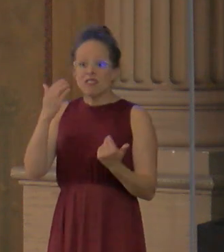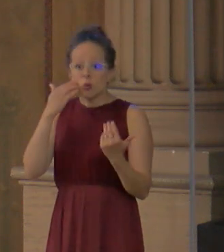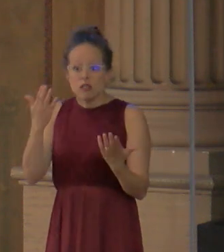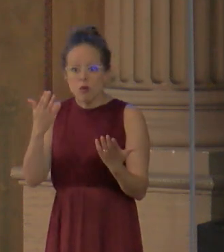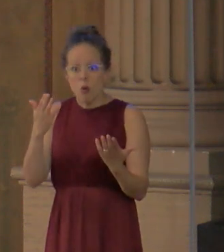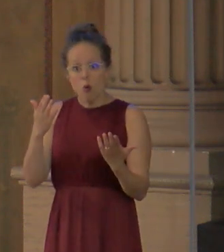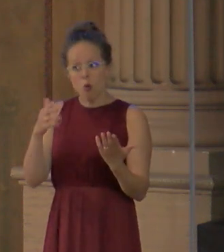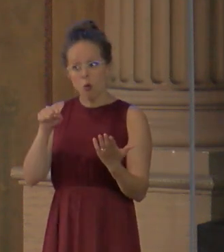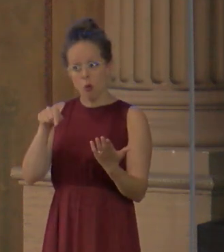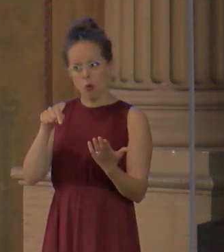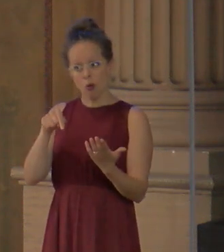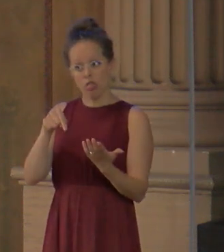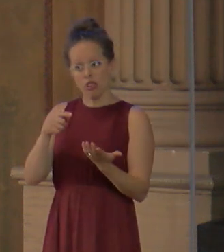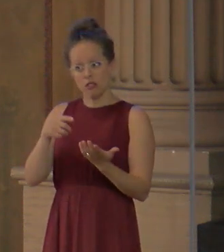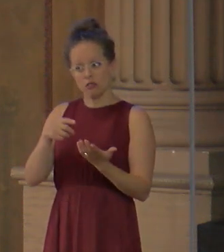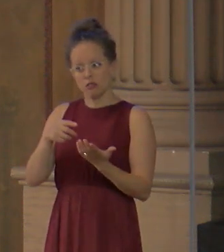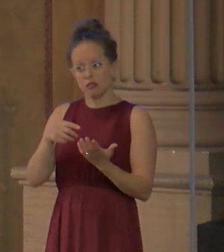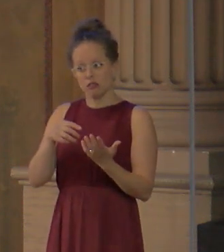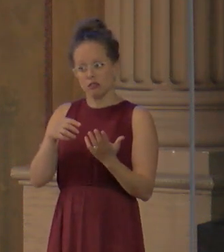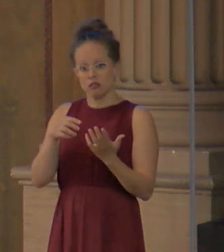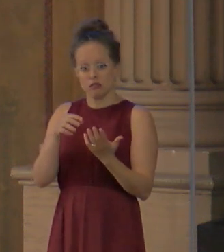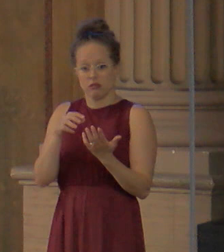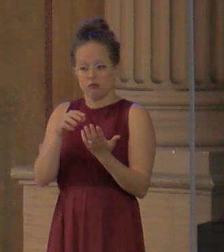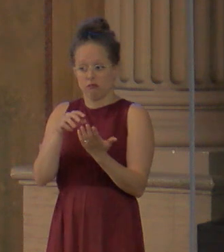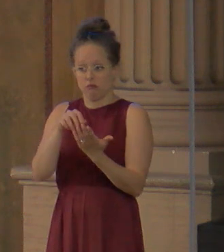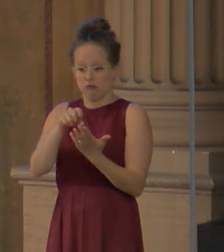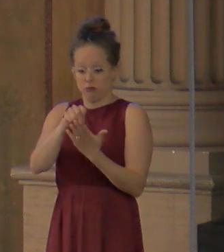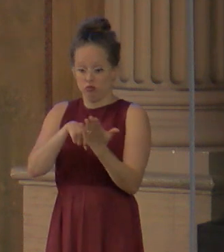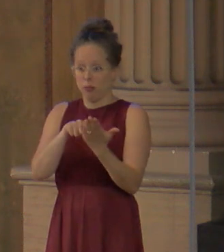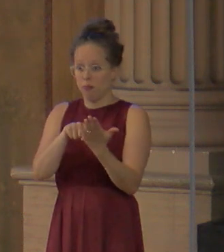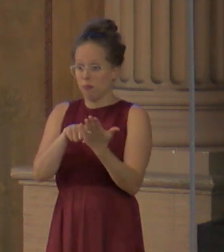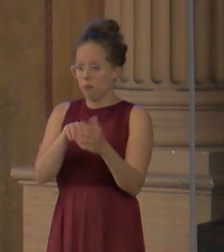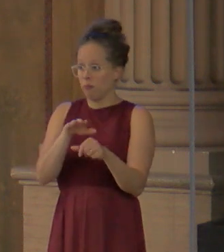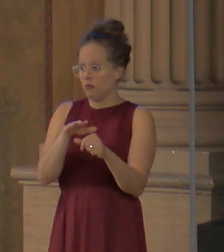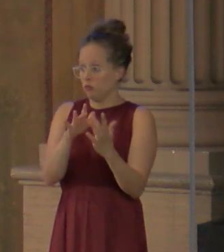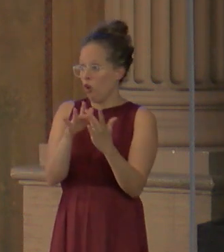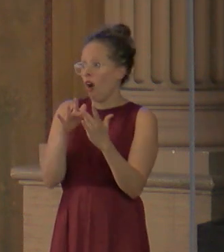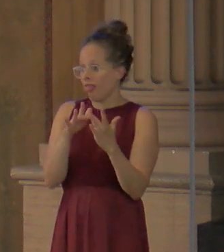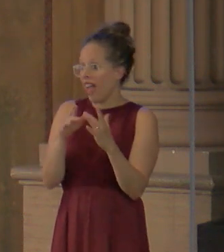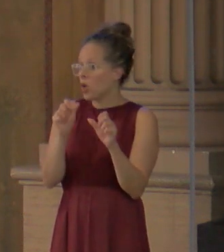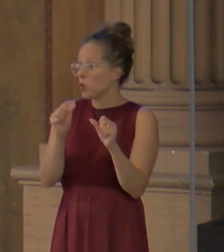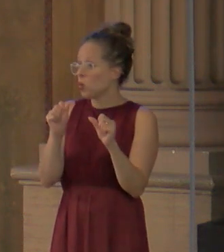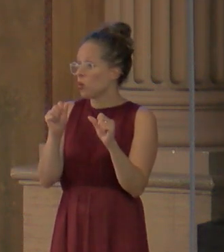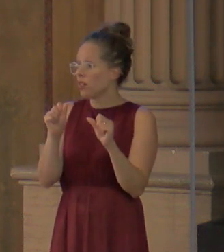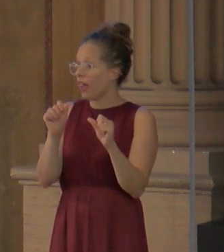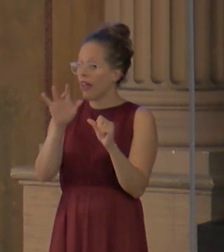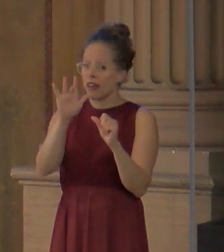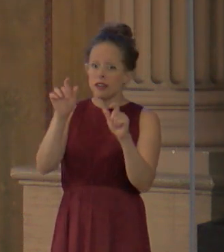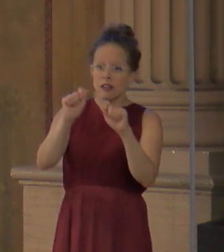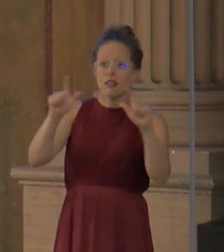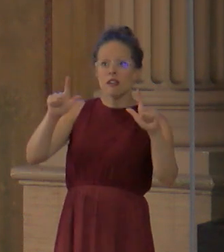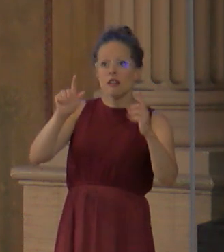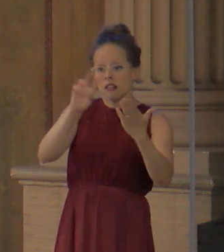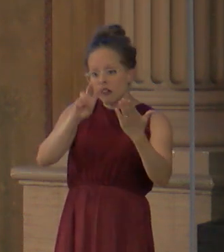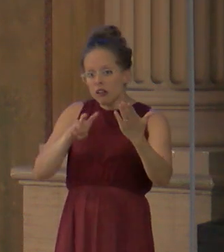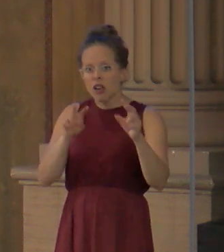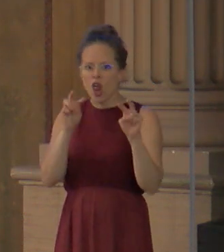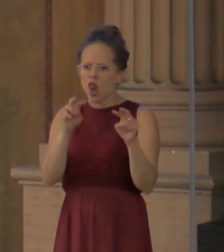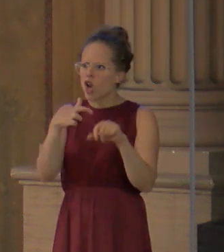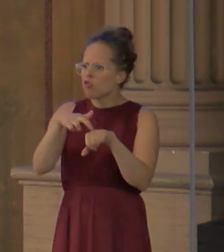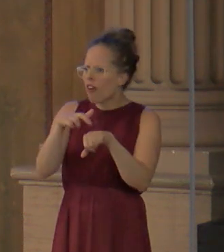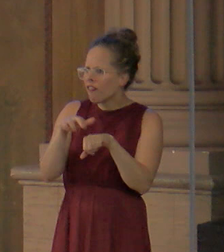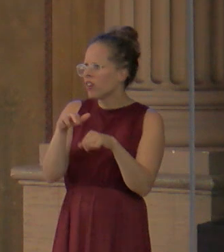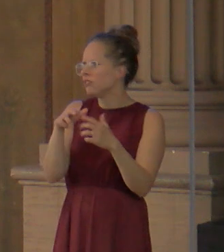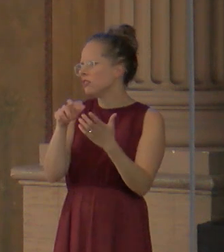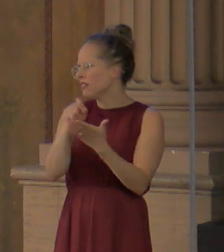manuscripts are put online with the sermon. So if you want to go back and look at some of the references, look at some of the sources we use for quotes or things